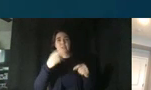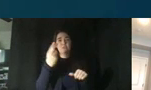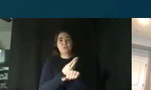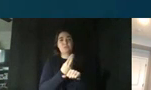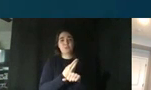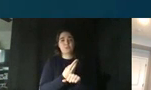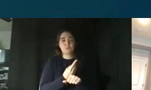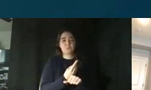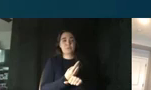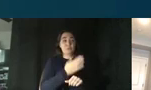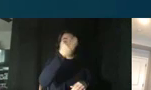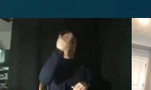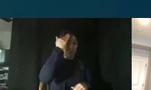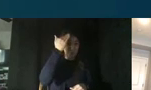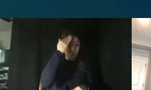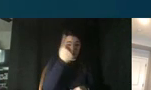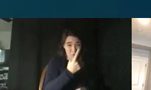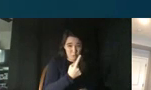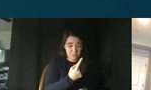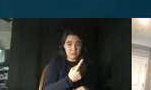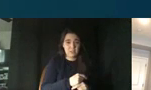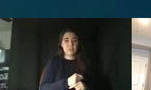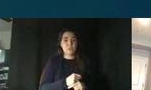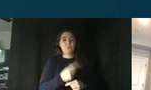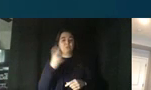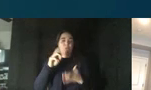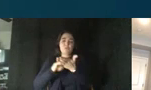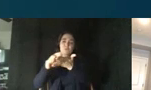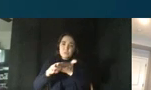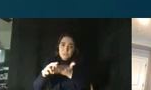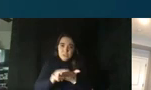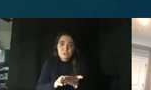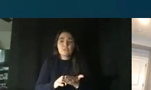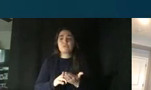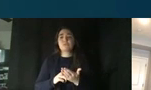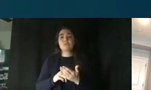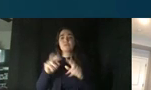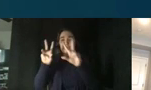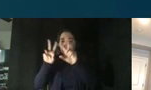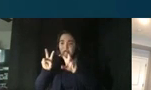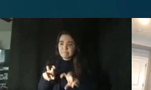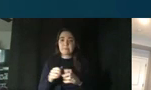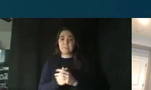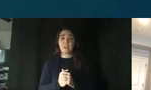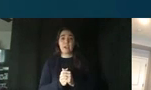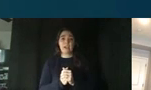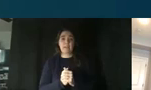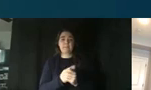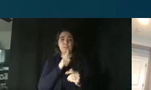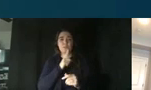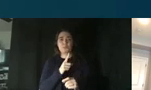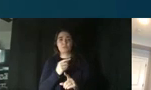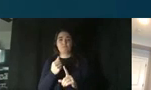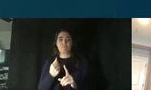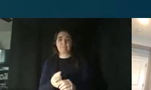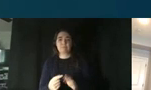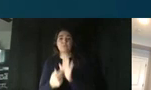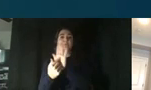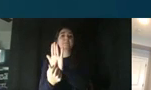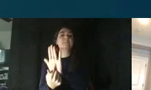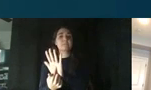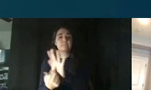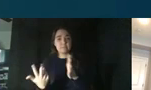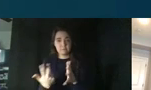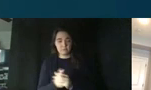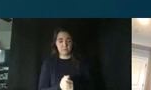the voice as a prop. Actually do the research and be representative. So let's see what